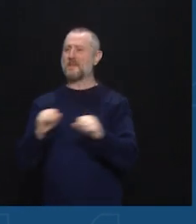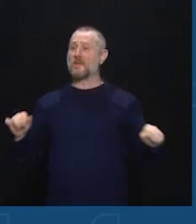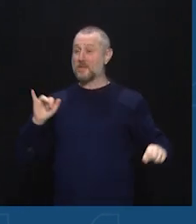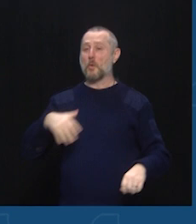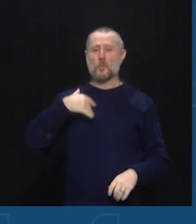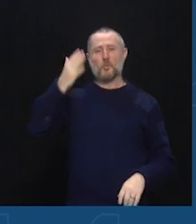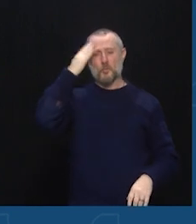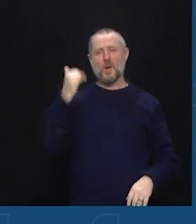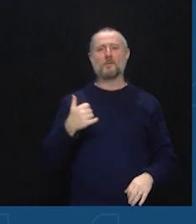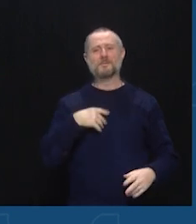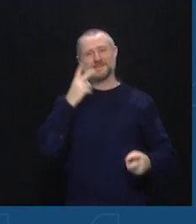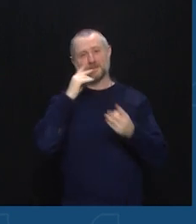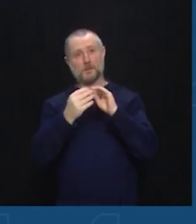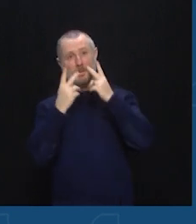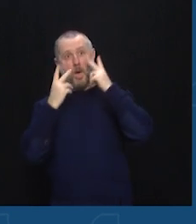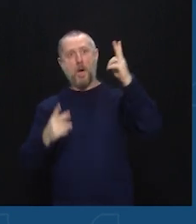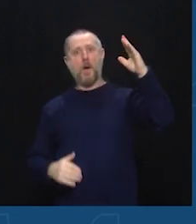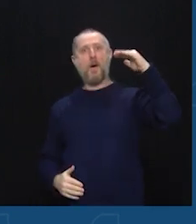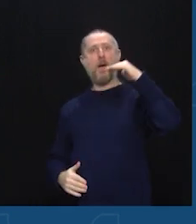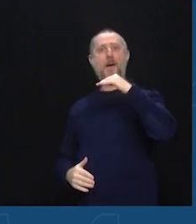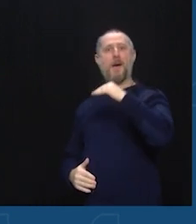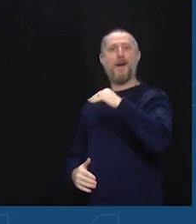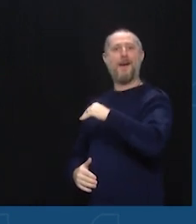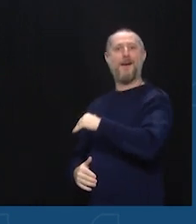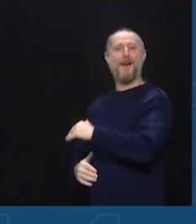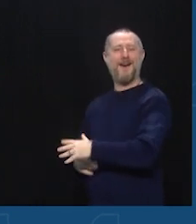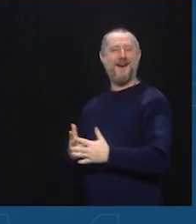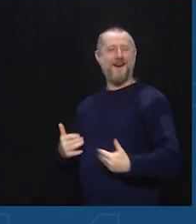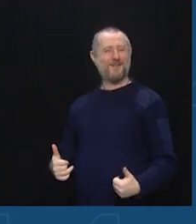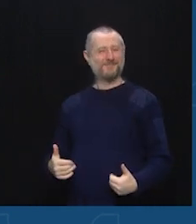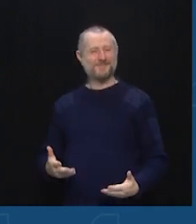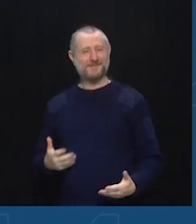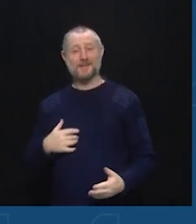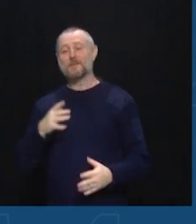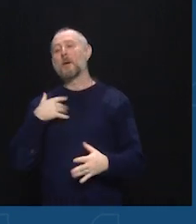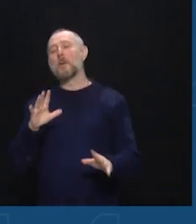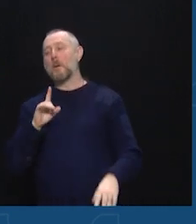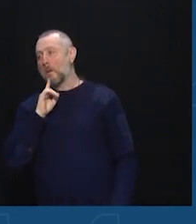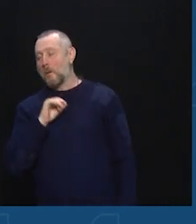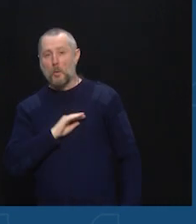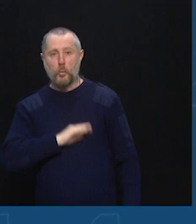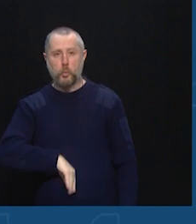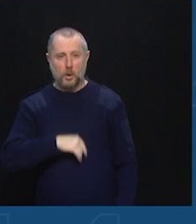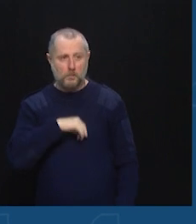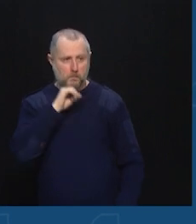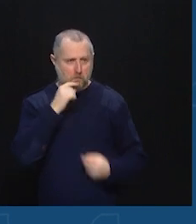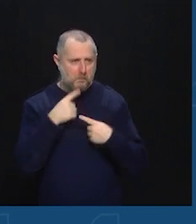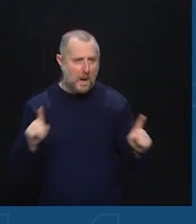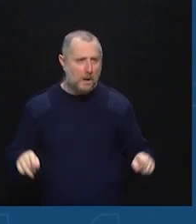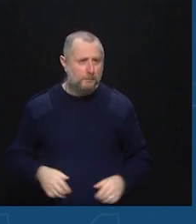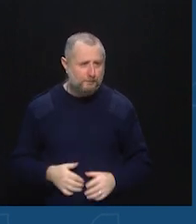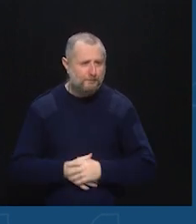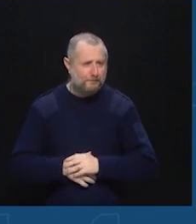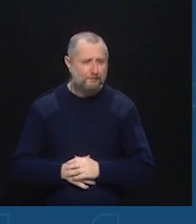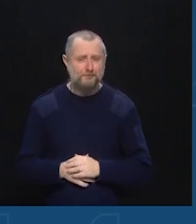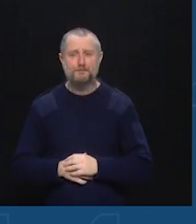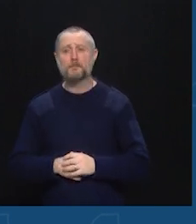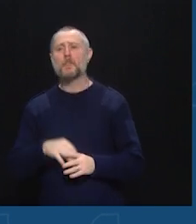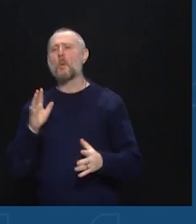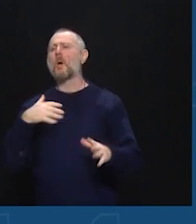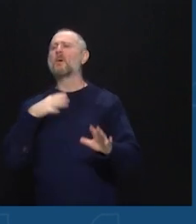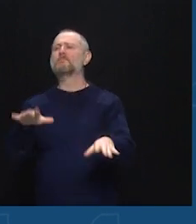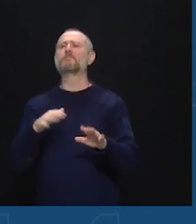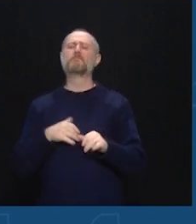really the snow clouds parting when it comes to this winter surge of the Omicron pandemic. So we're going to keep using all